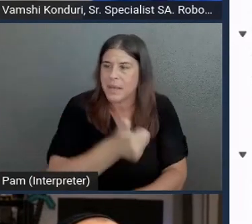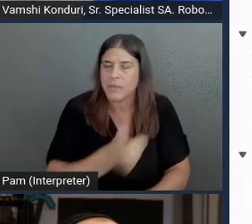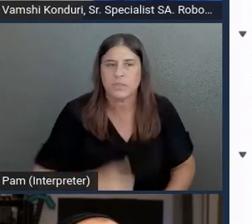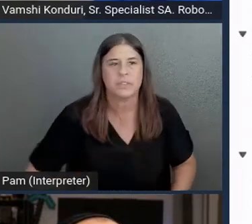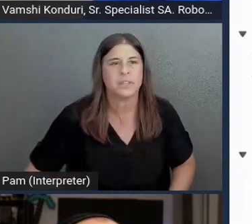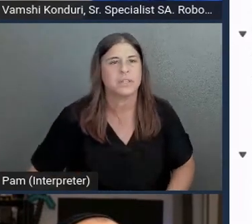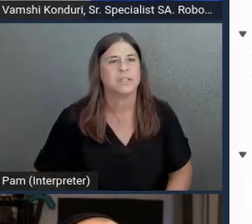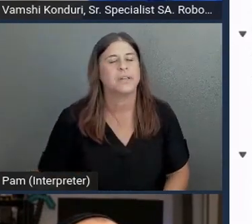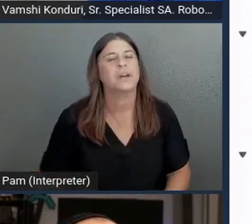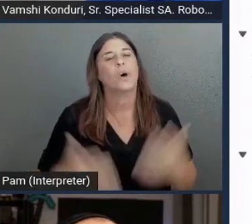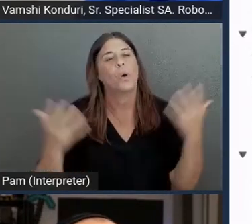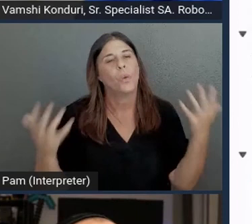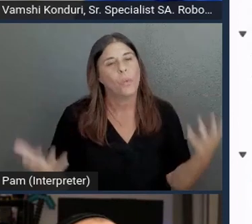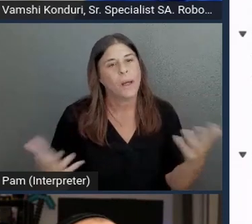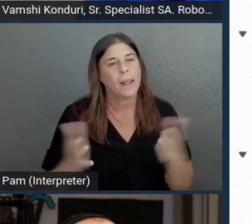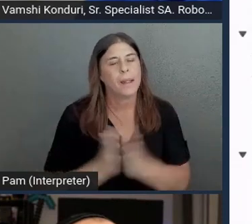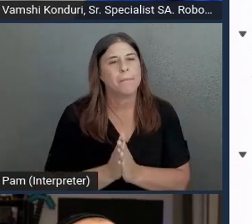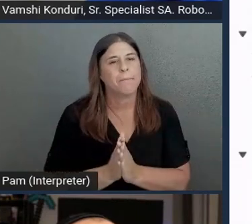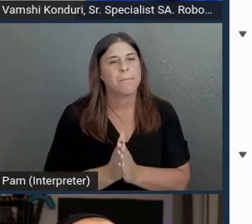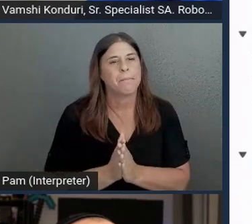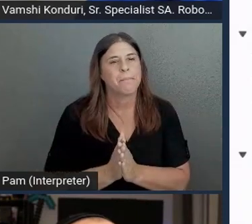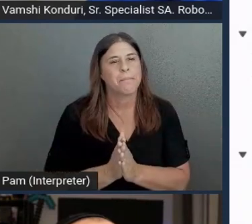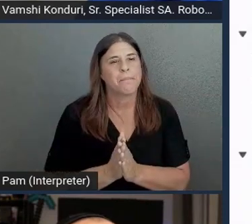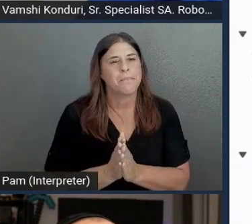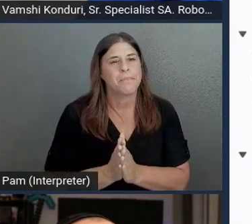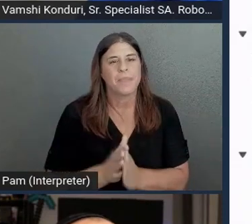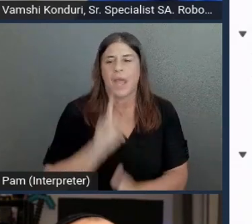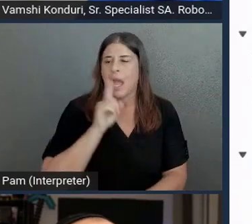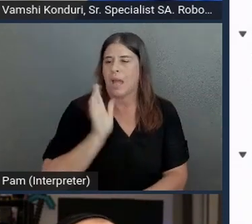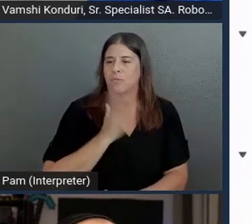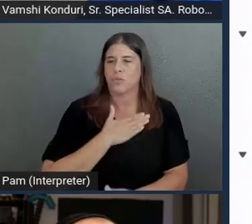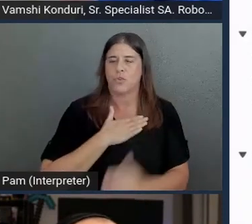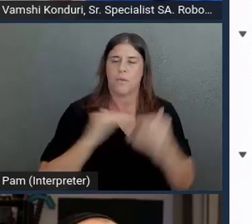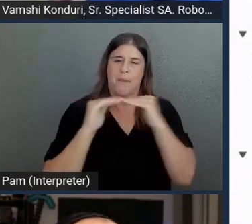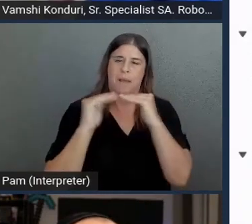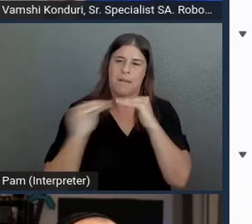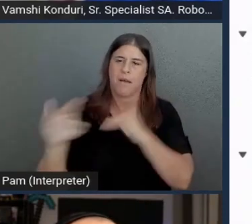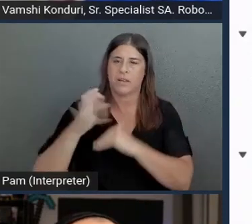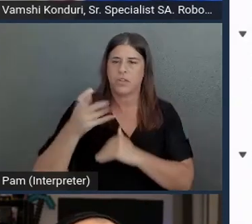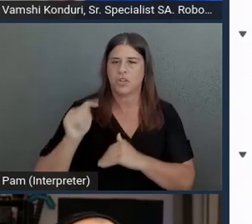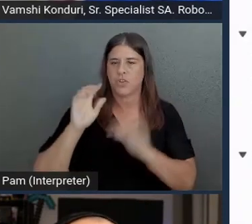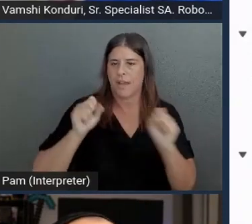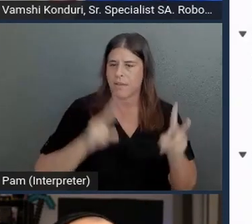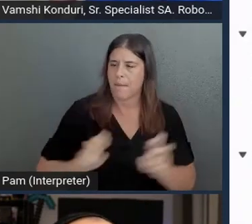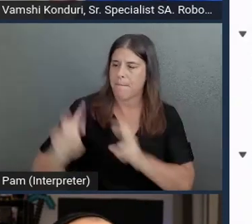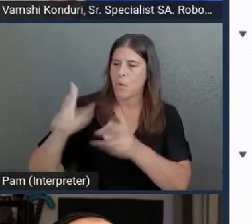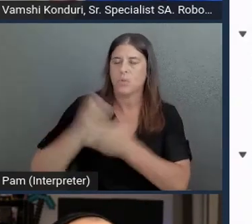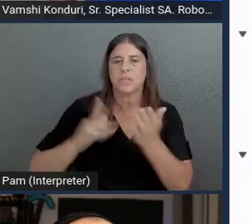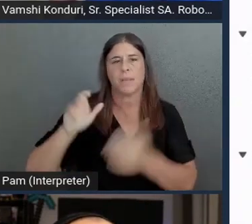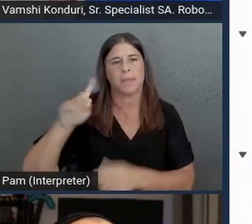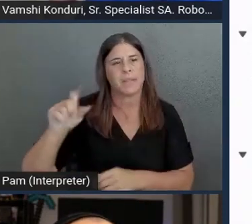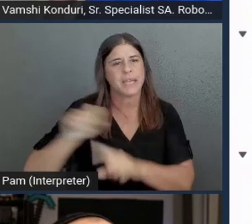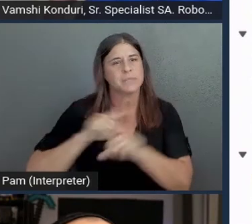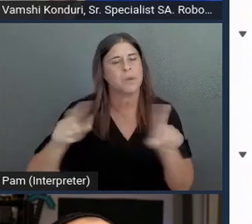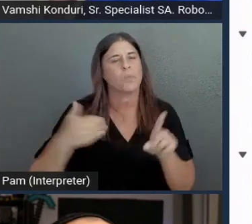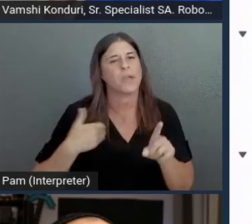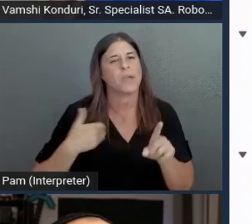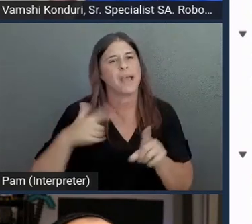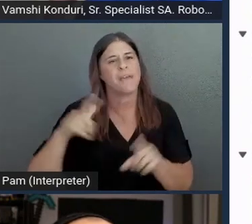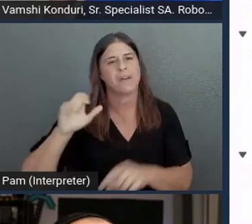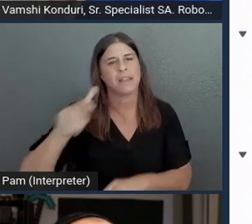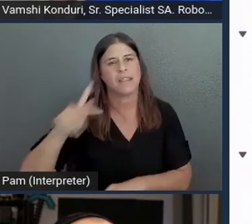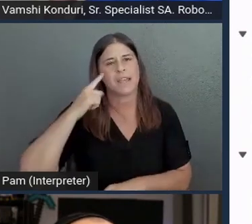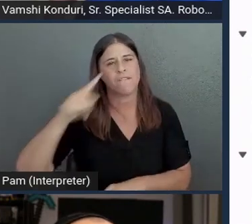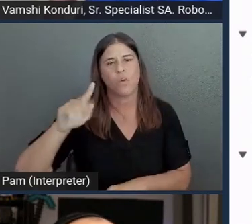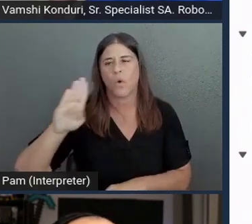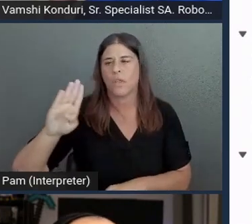Well, I'm sure my colleagues on chat will be able to post a couple of links, but we've got a link for the blogs where you